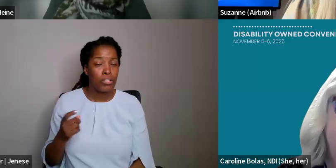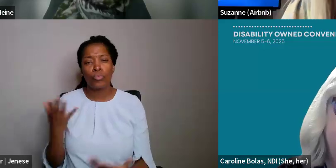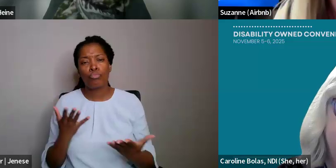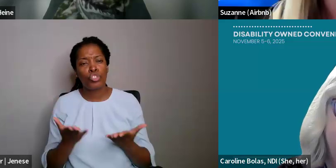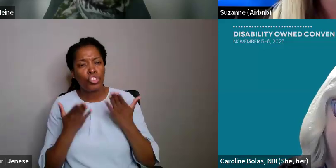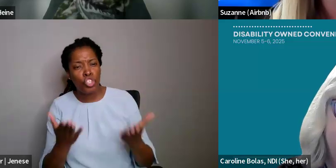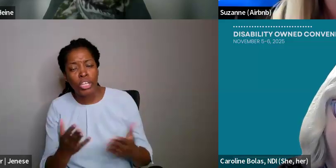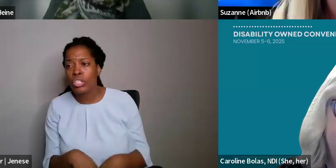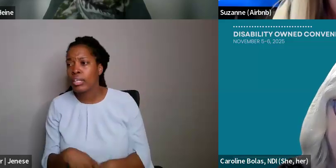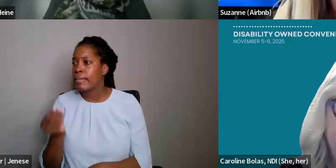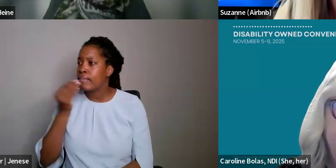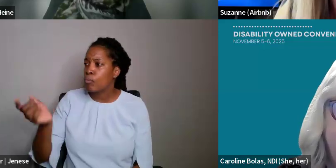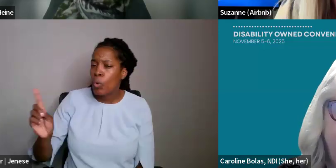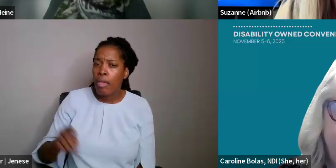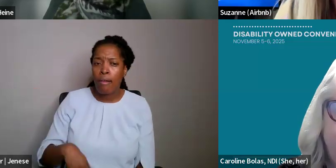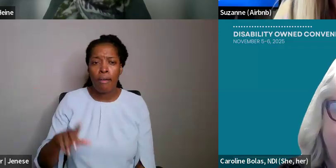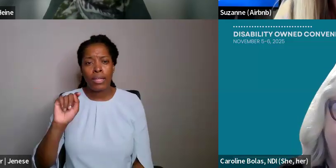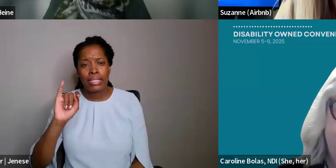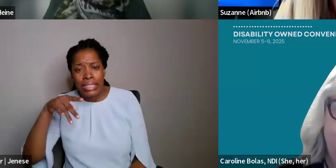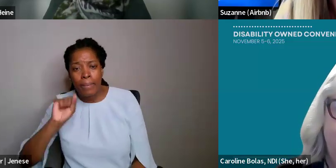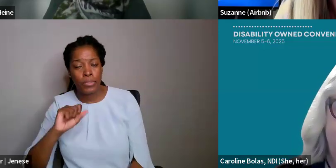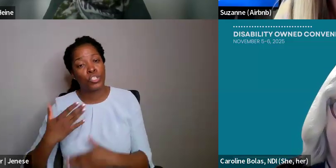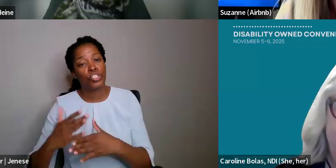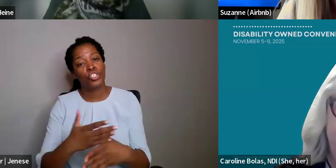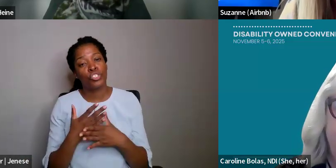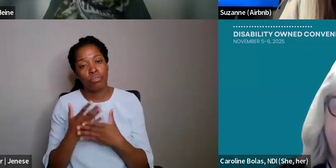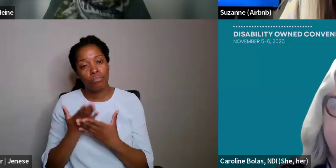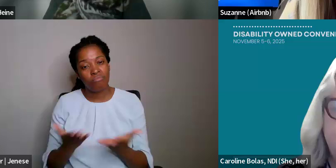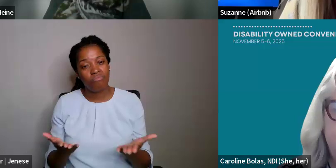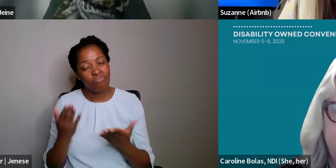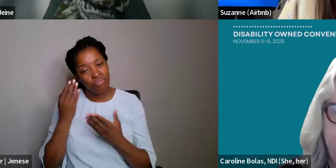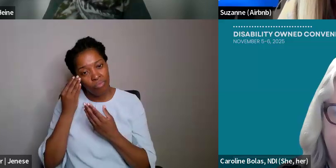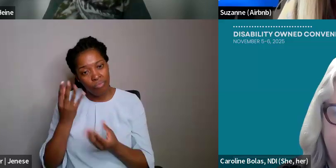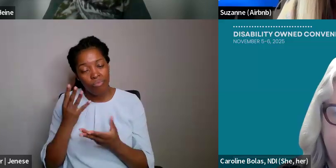they're asking for tips, and they're sort of sharing things with each other. So our host clubs are a fantastic